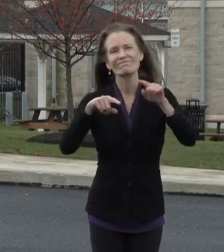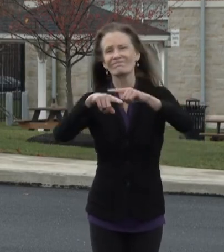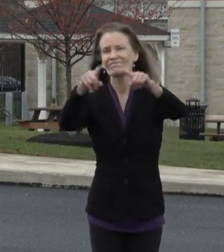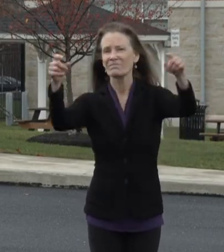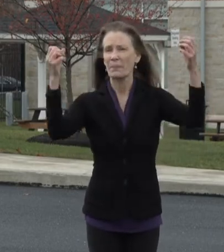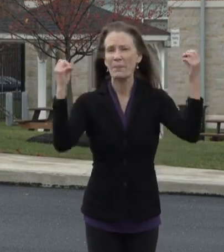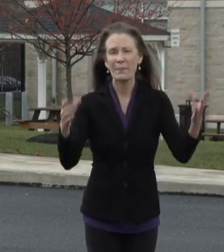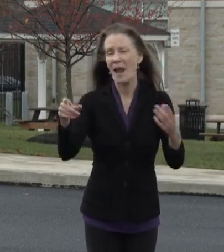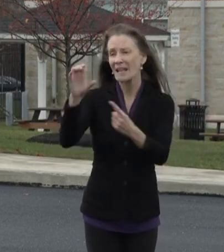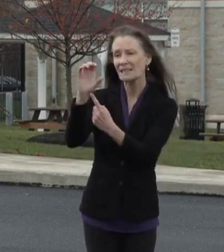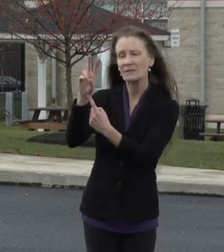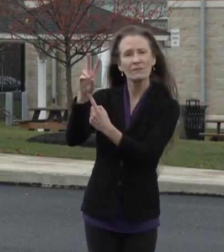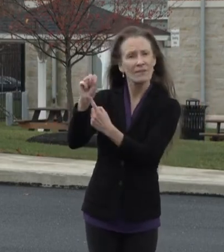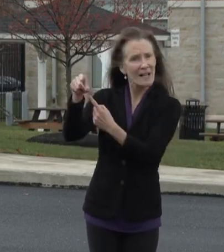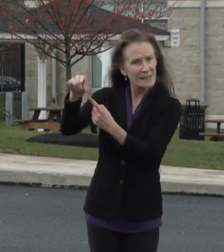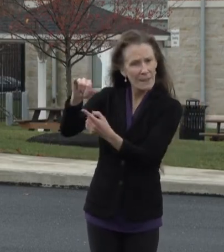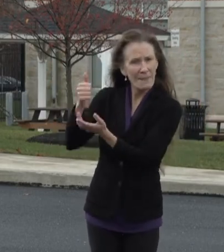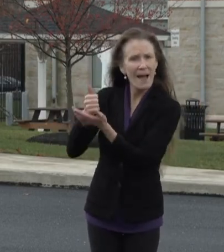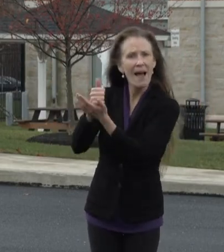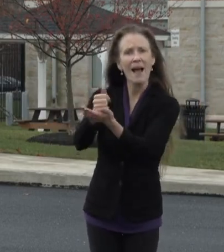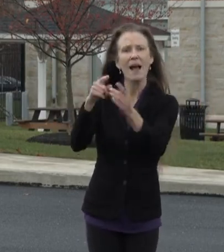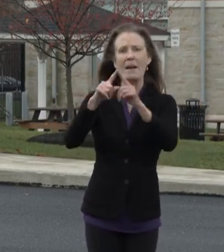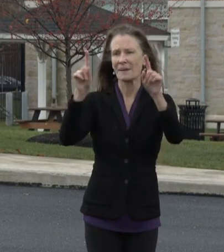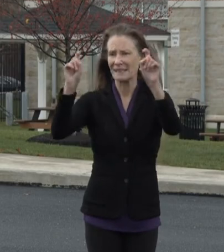doing much of that testing.